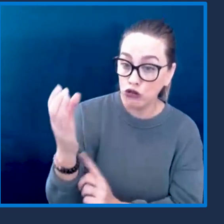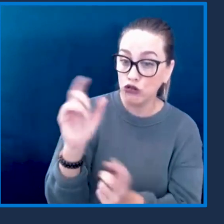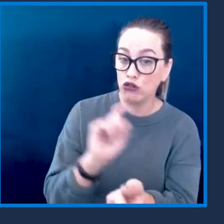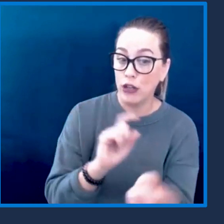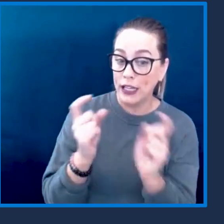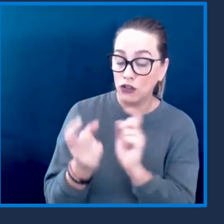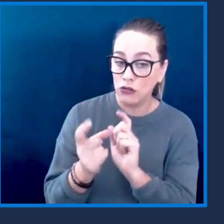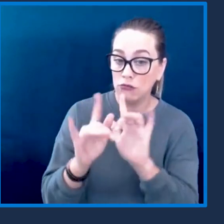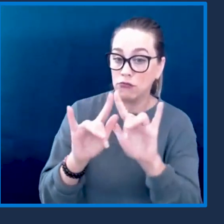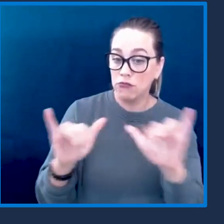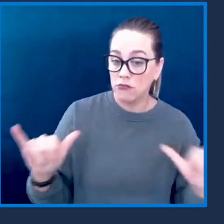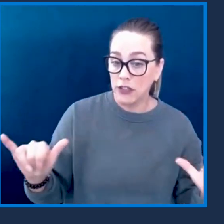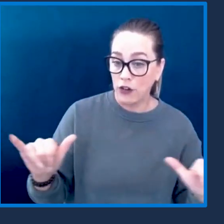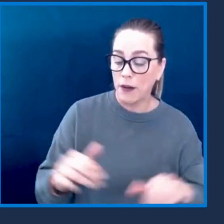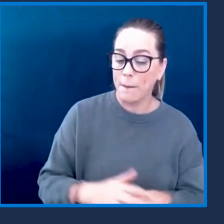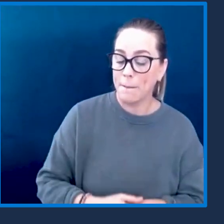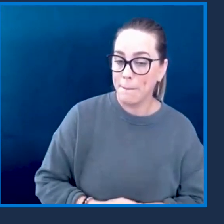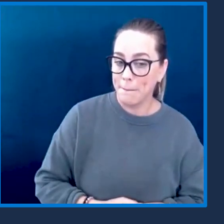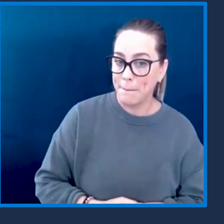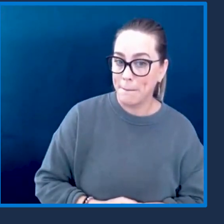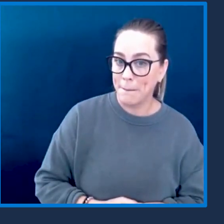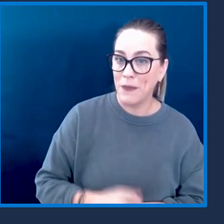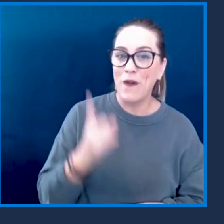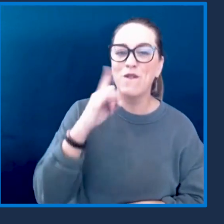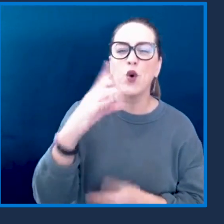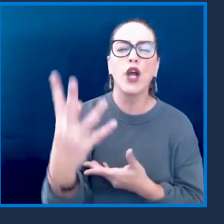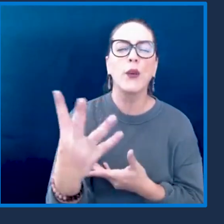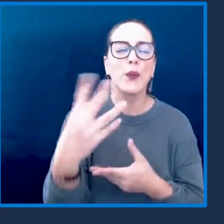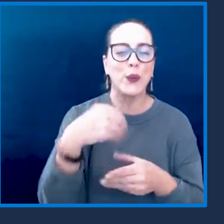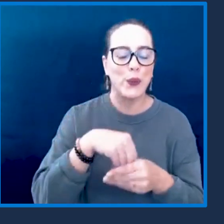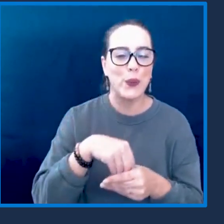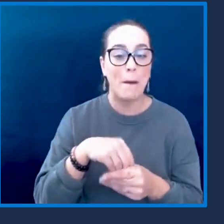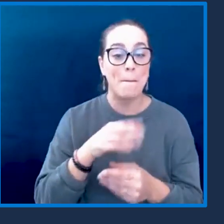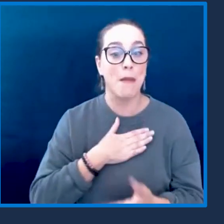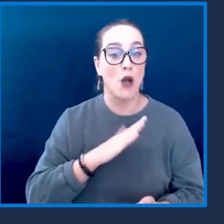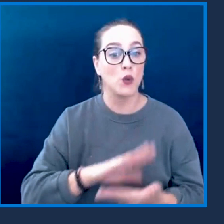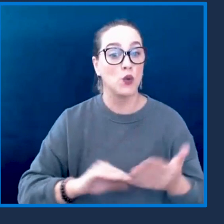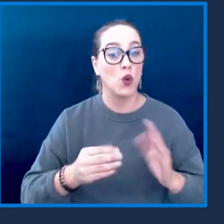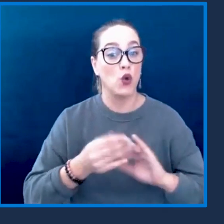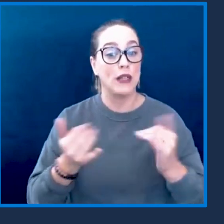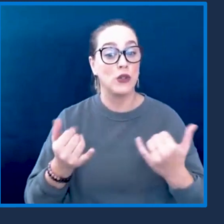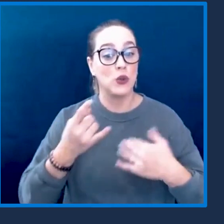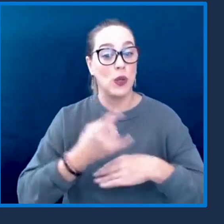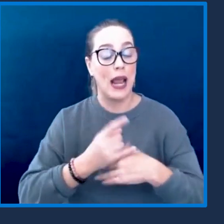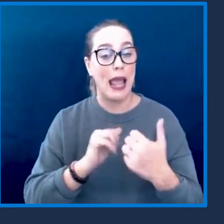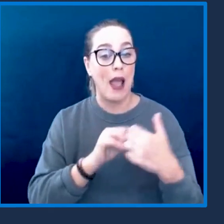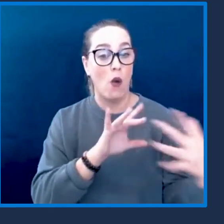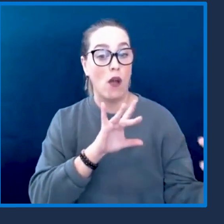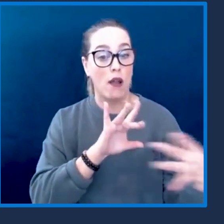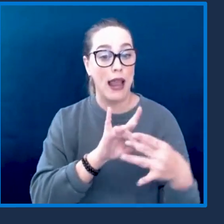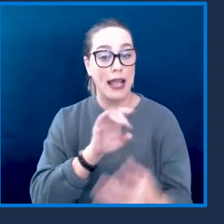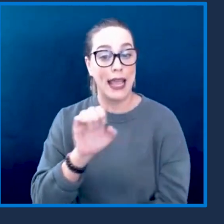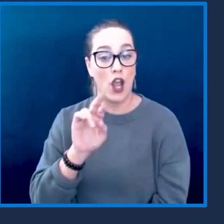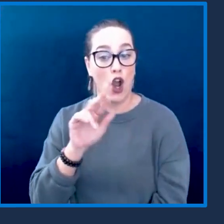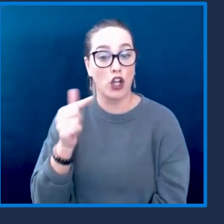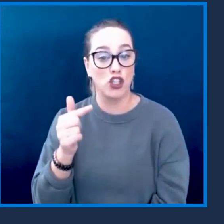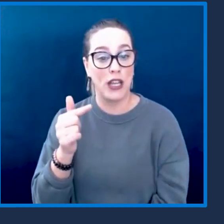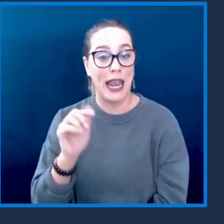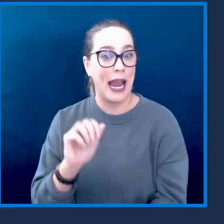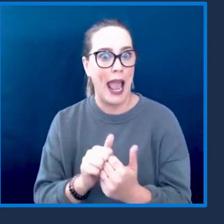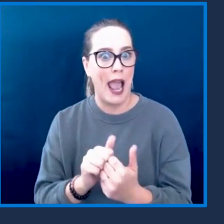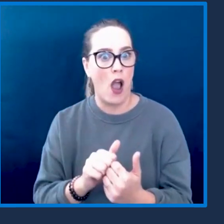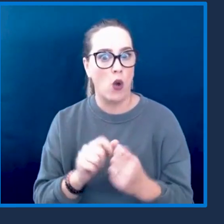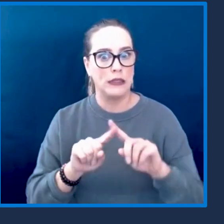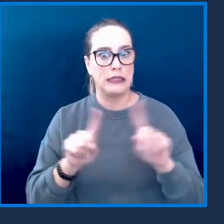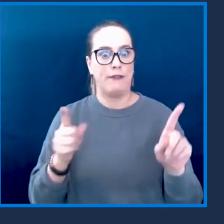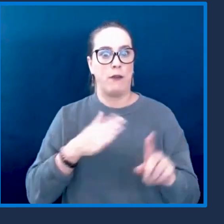inclusion. So my story for you today is about how I got connected to our ERG and the difference that it has made in my life, as